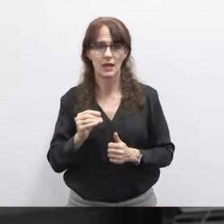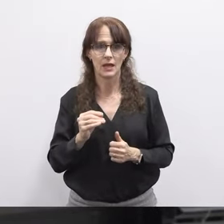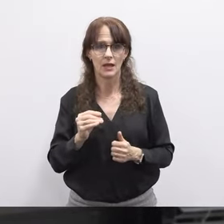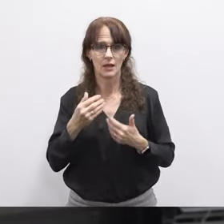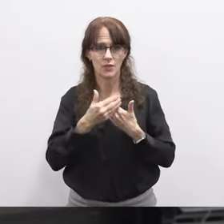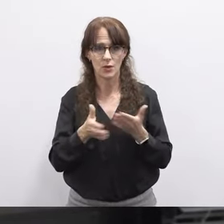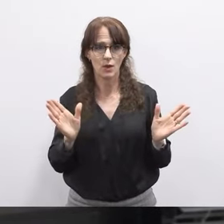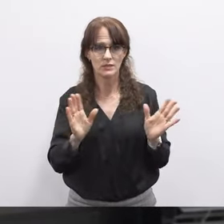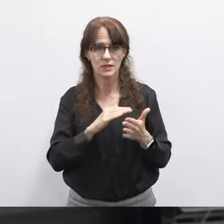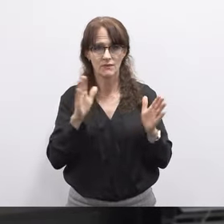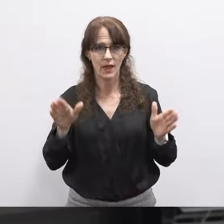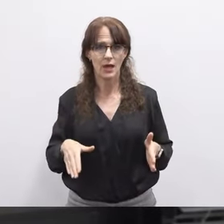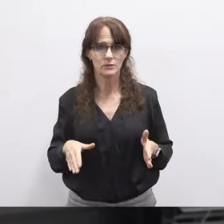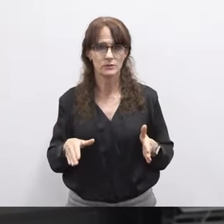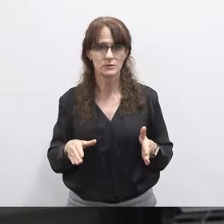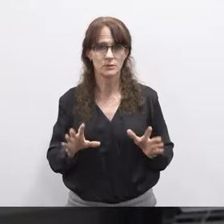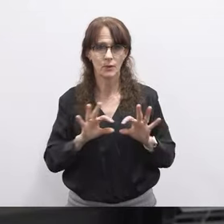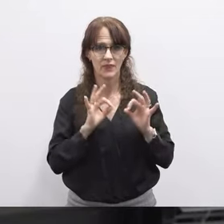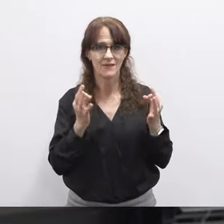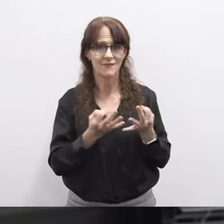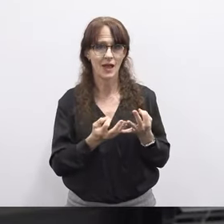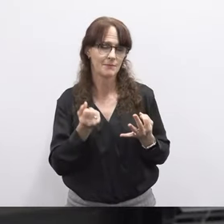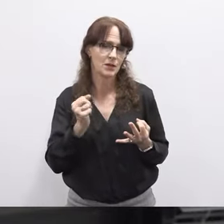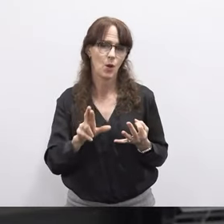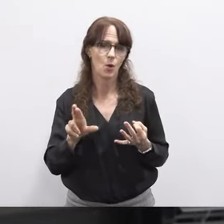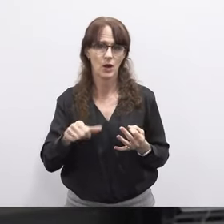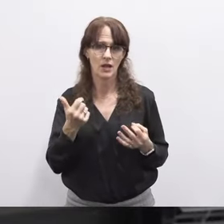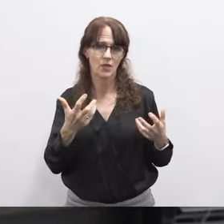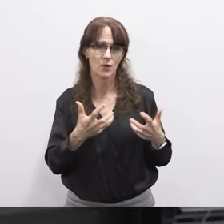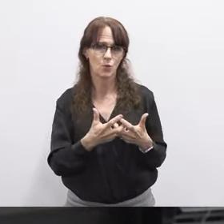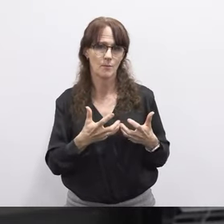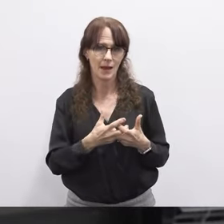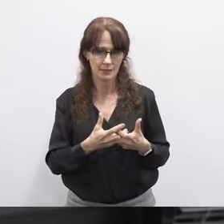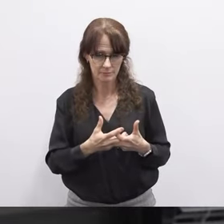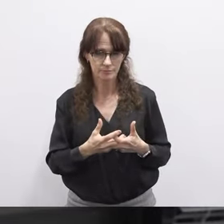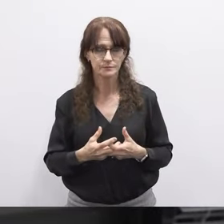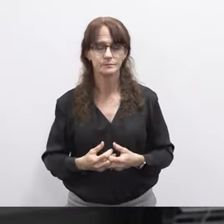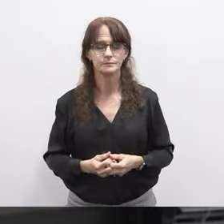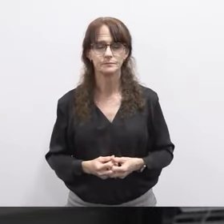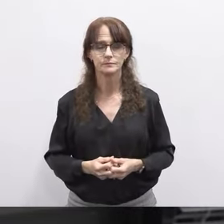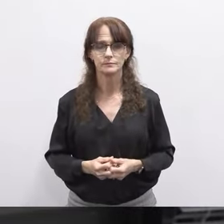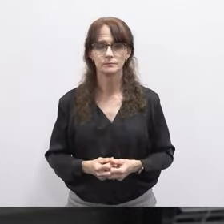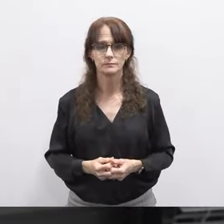the rest of the house with the family or another roommate.